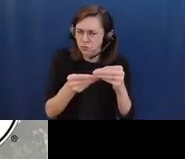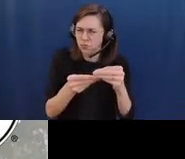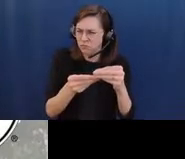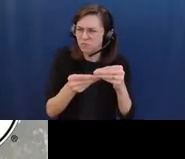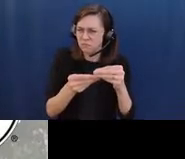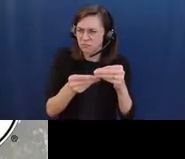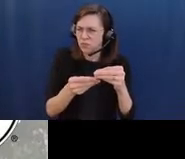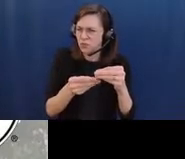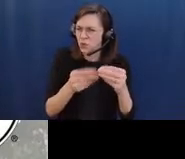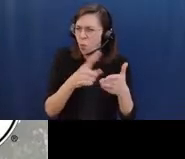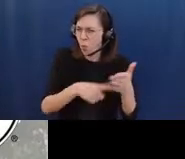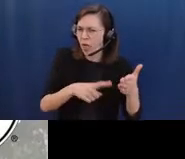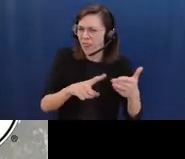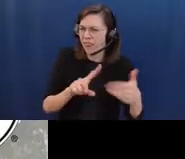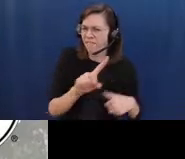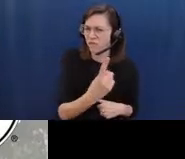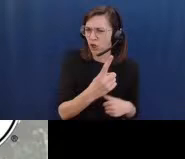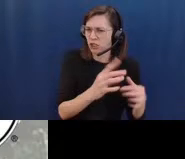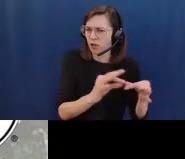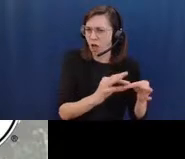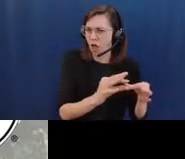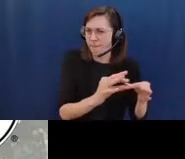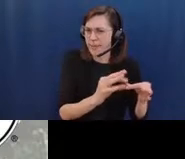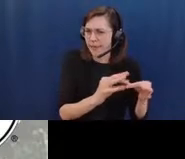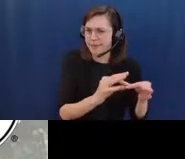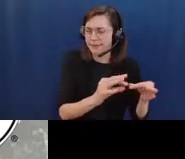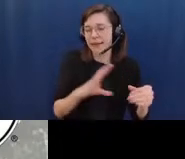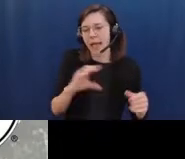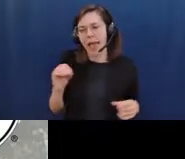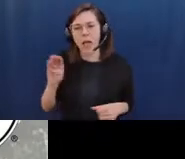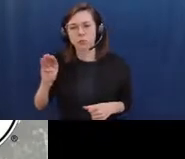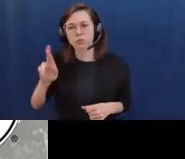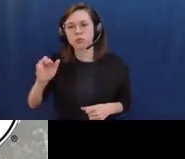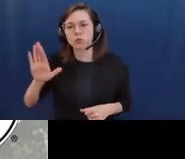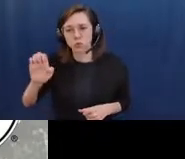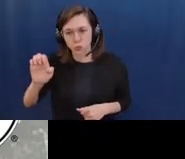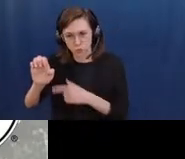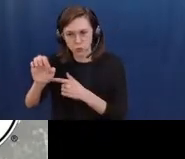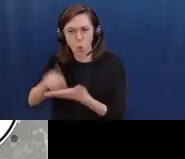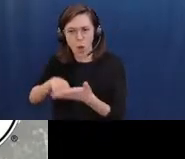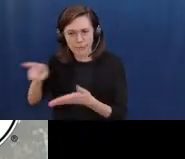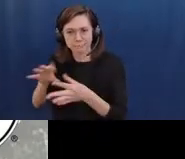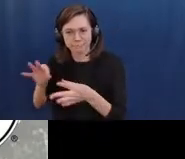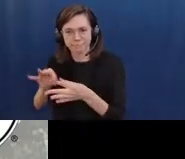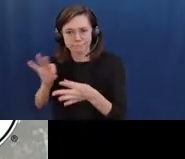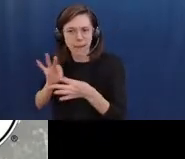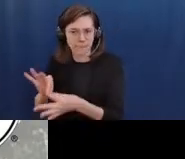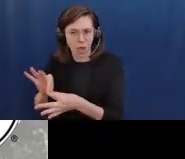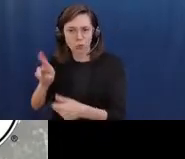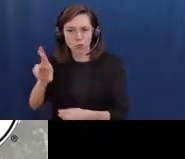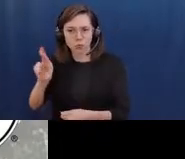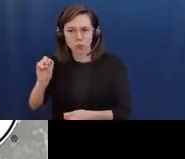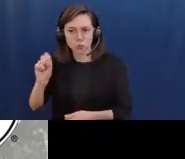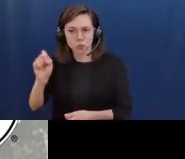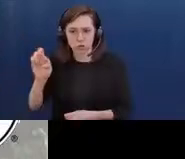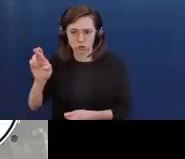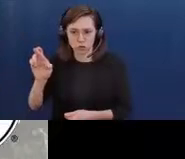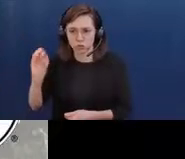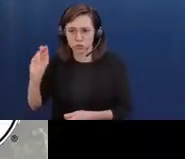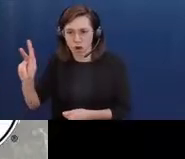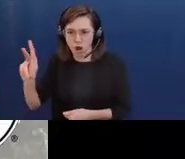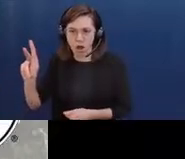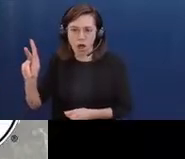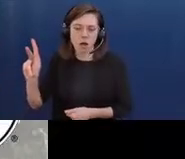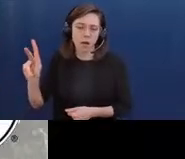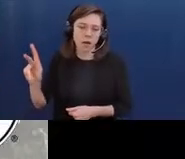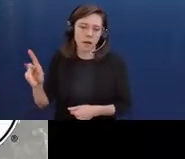and then also Bruce in regards to Rooster Rock. I did submit comments yesterday. And I'm really just probably one of the